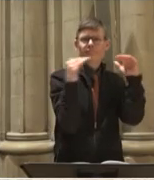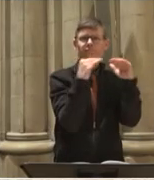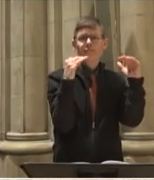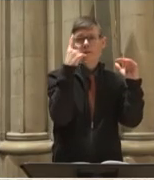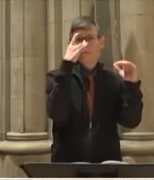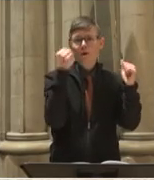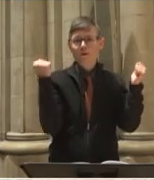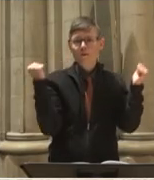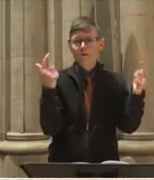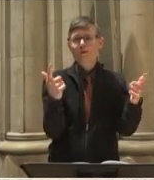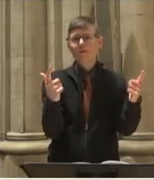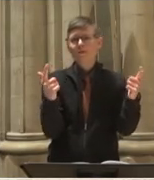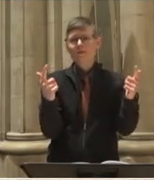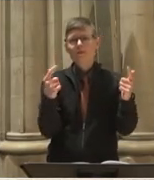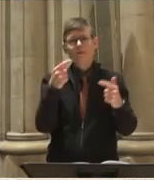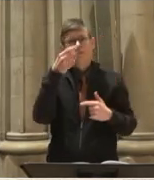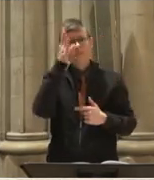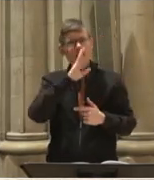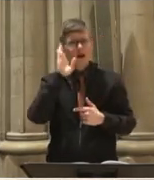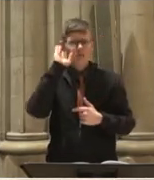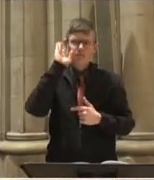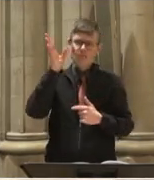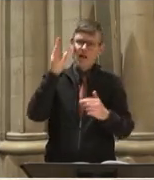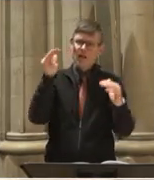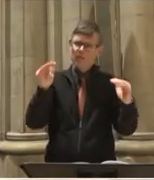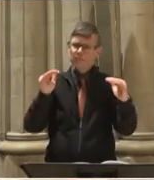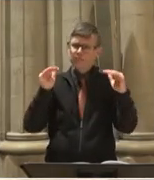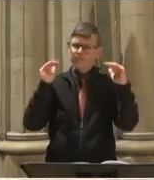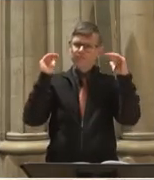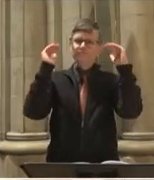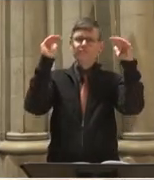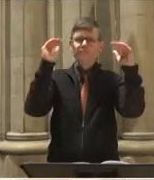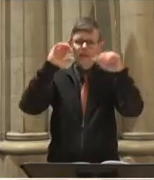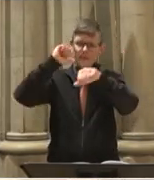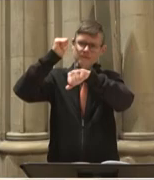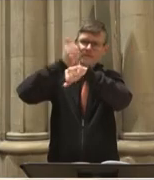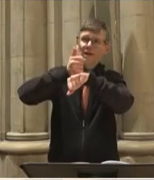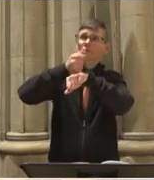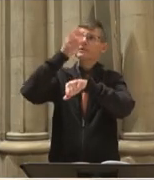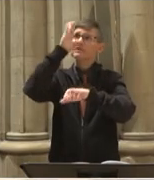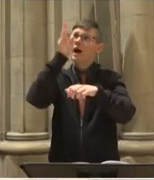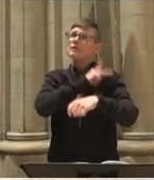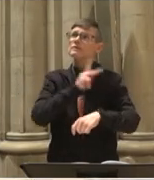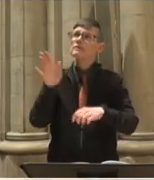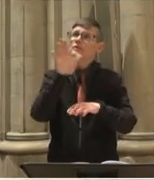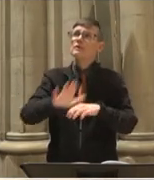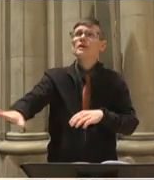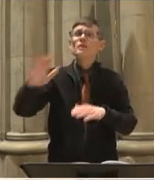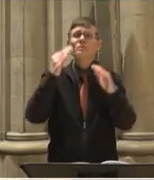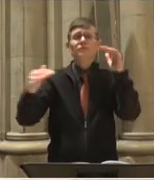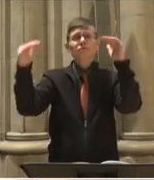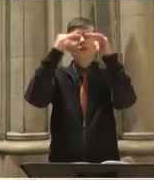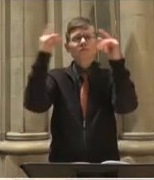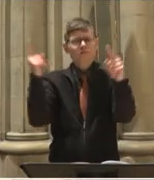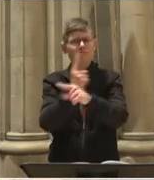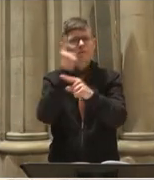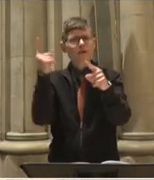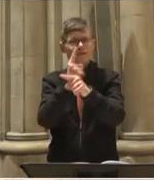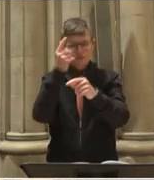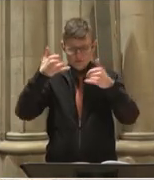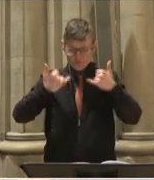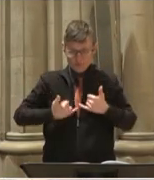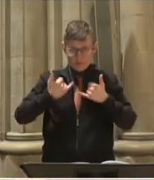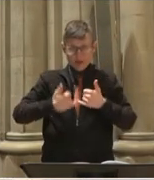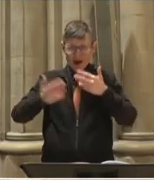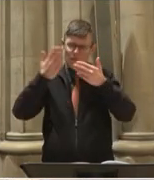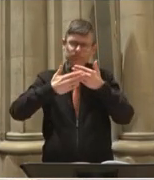all. God will uphold and establish God's kingdom of justice and righteousness from this time